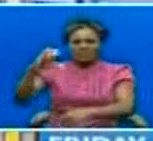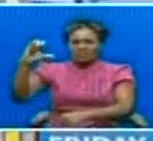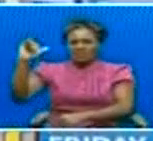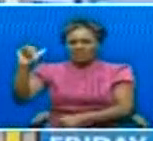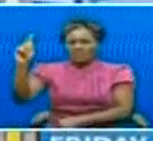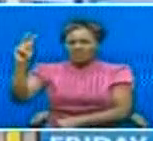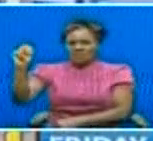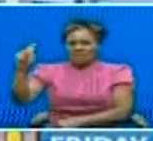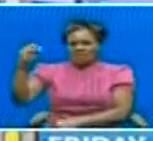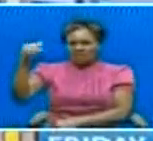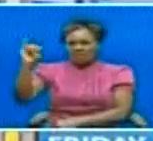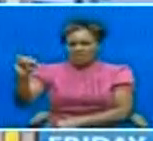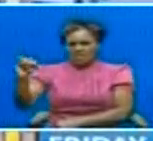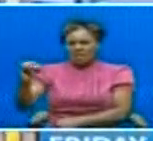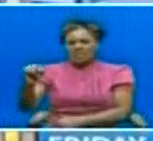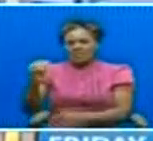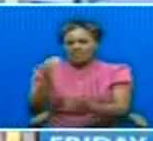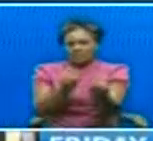Nyamai, KTN, Saturday night.